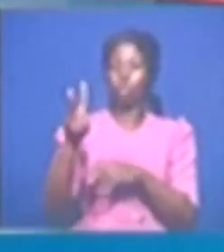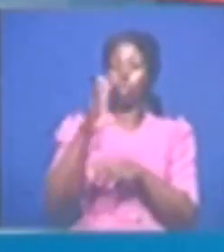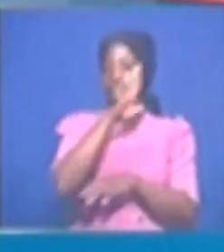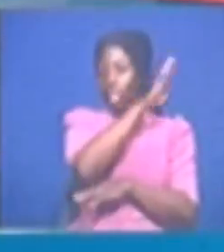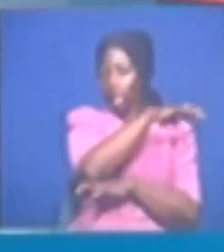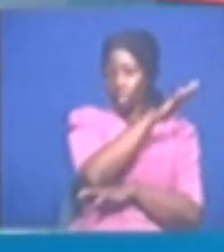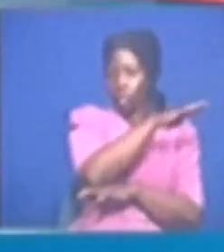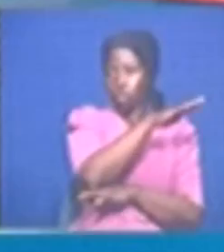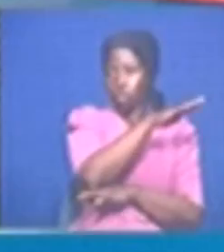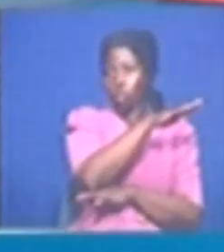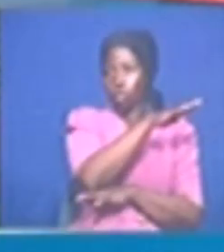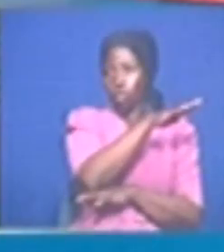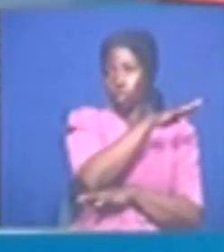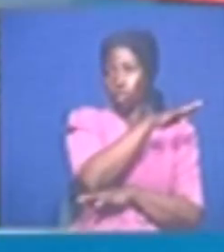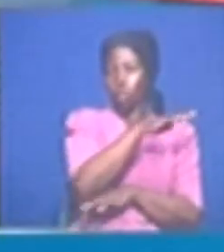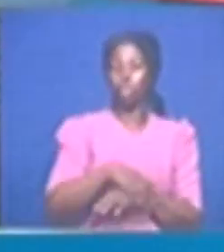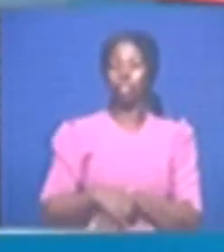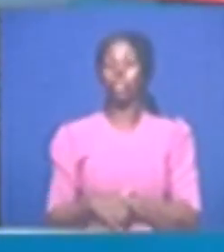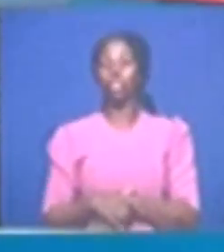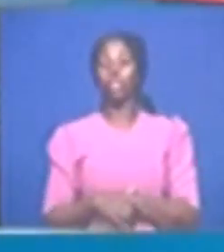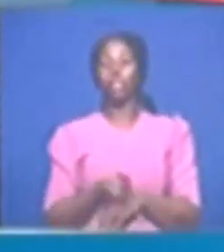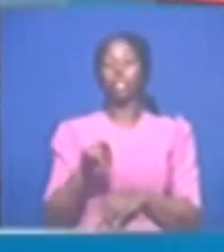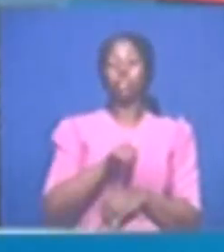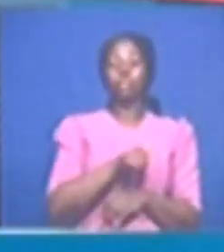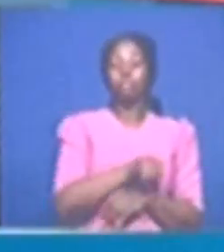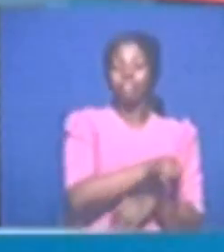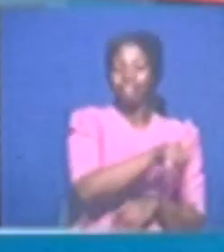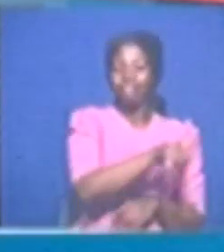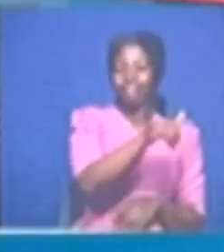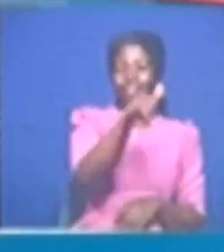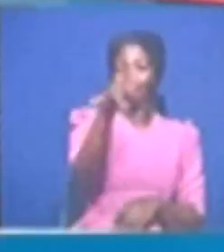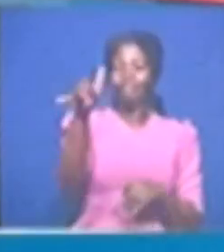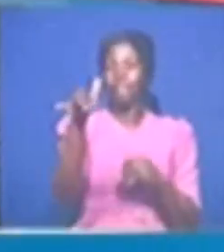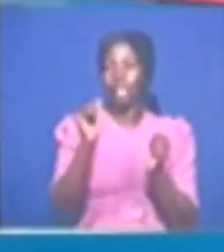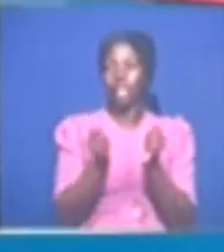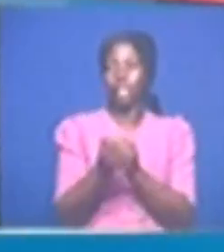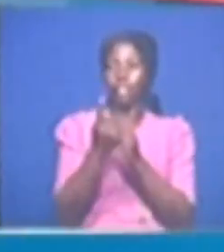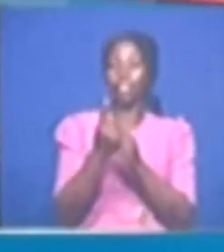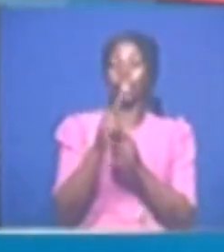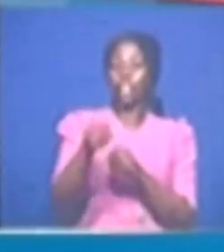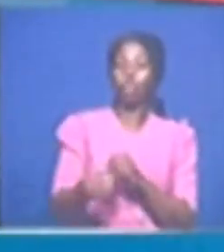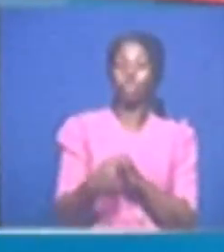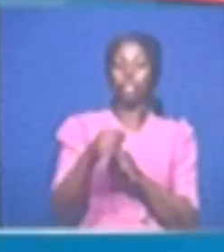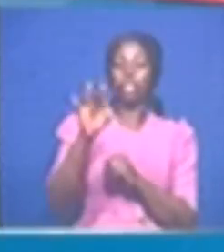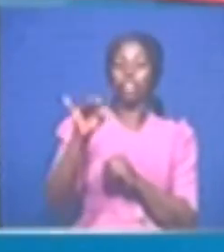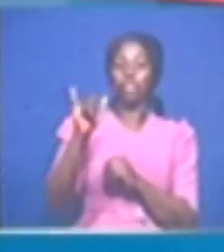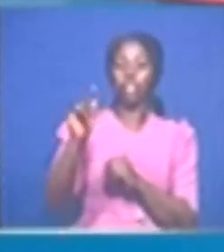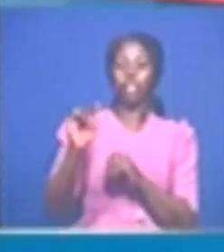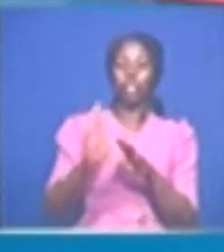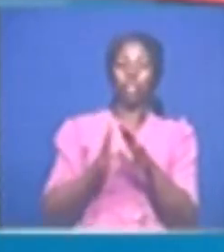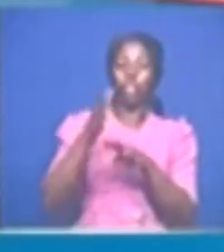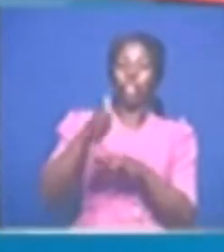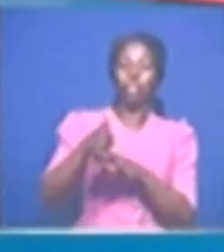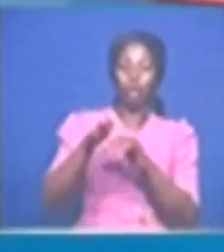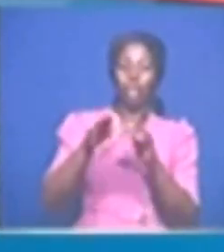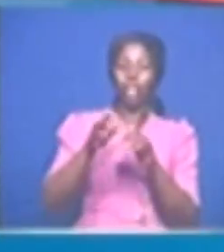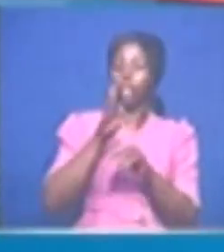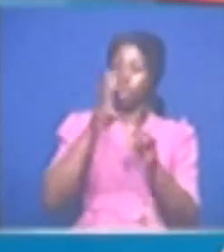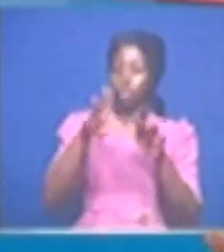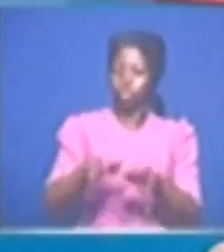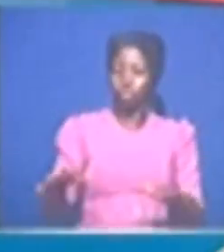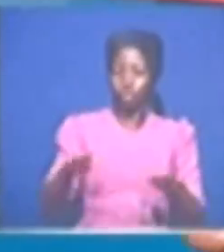nautical miles from Nairobi, and it was flying at 11,000 feet above the sea level. Search and rescue teams are on the